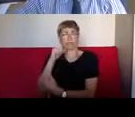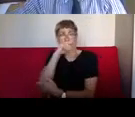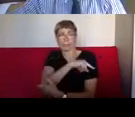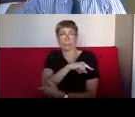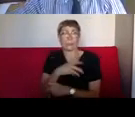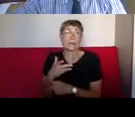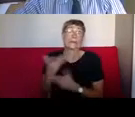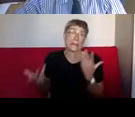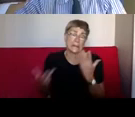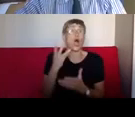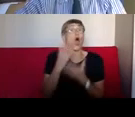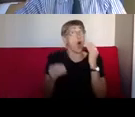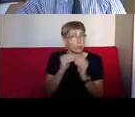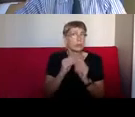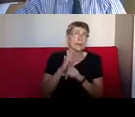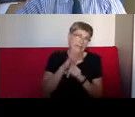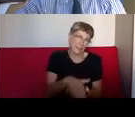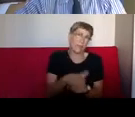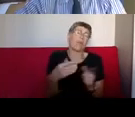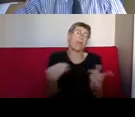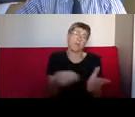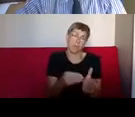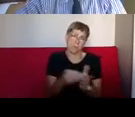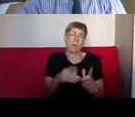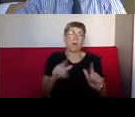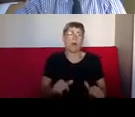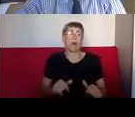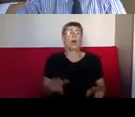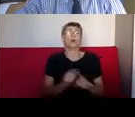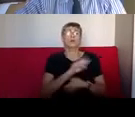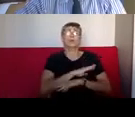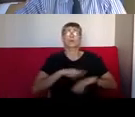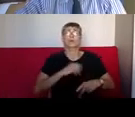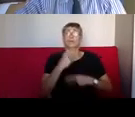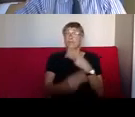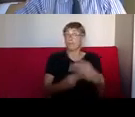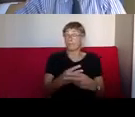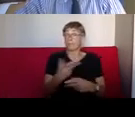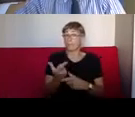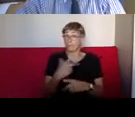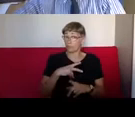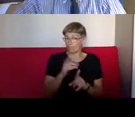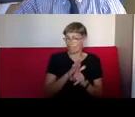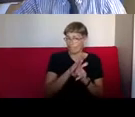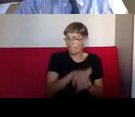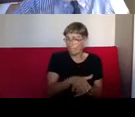slide. If I can have it, yes. Look how many of discrimination still